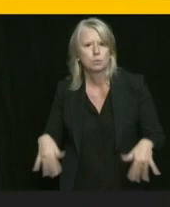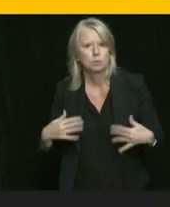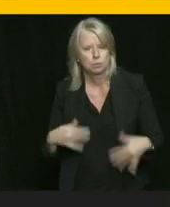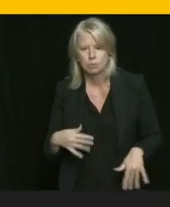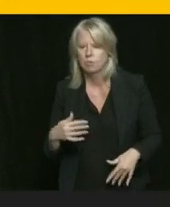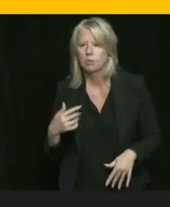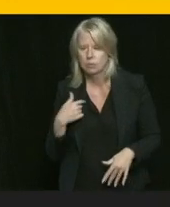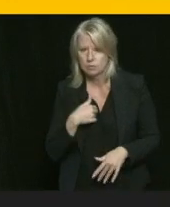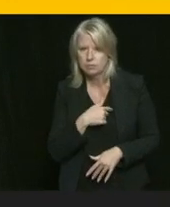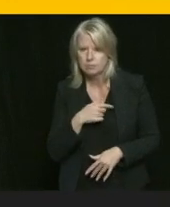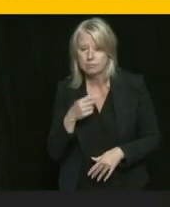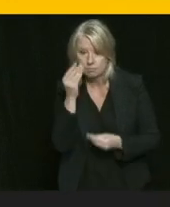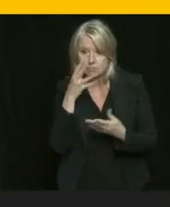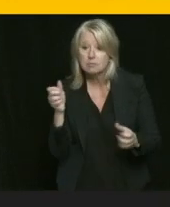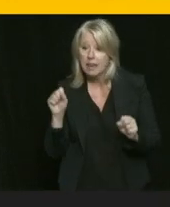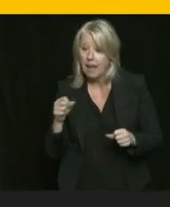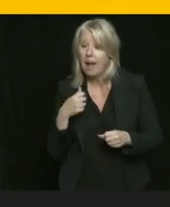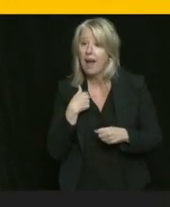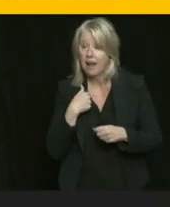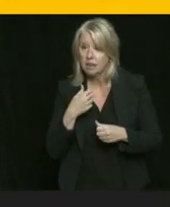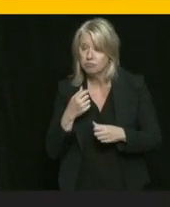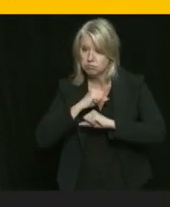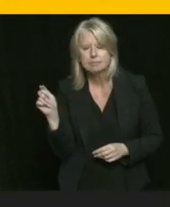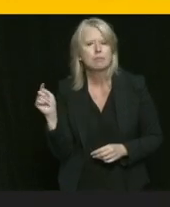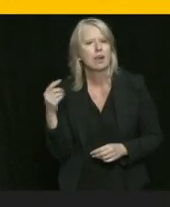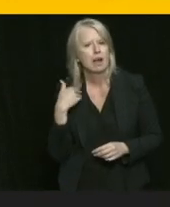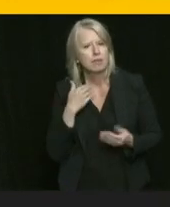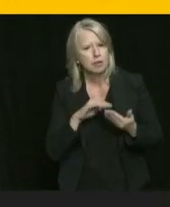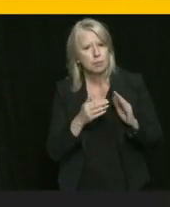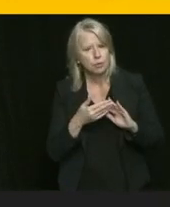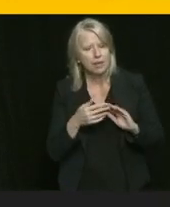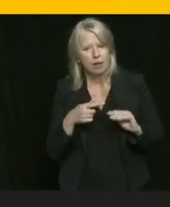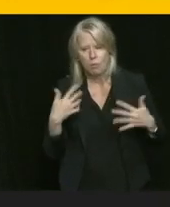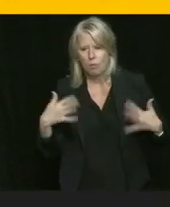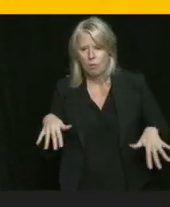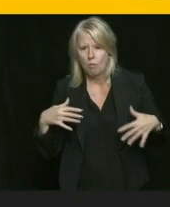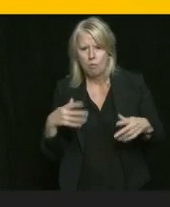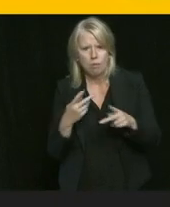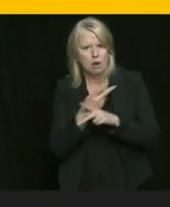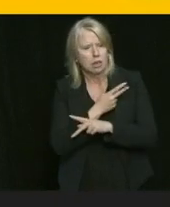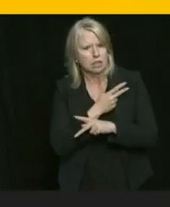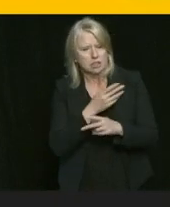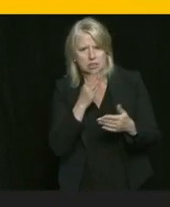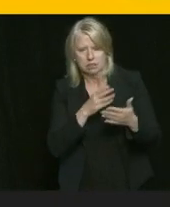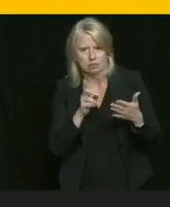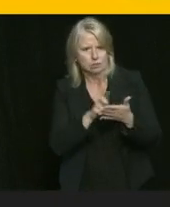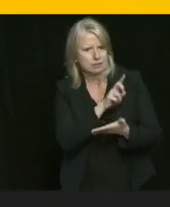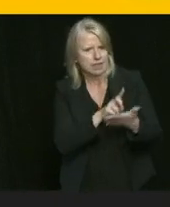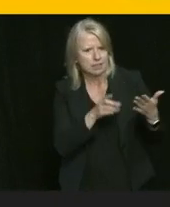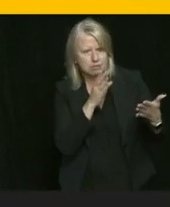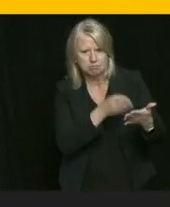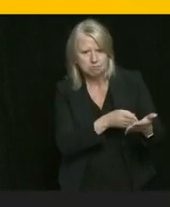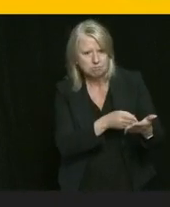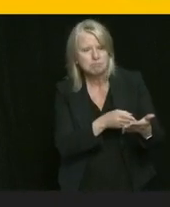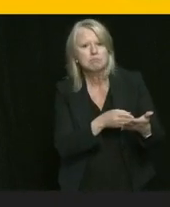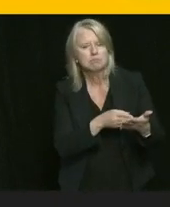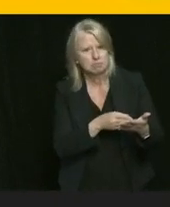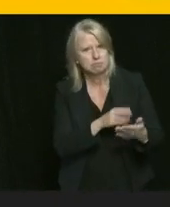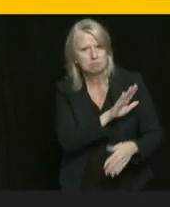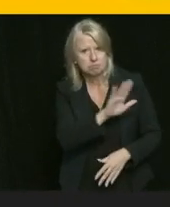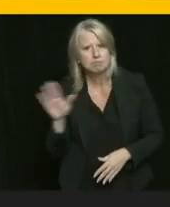defend freedom of expression, huge discrimination in Canada